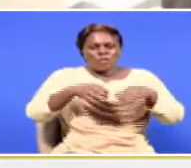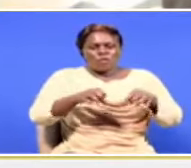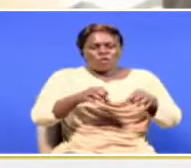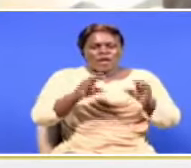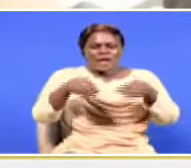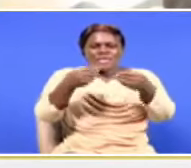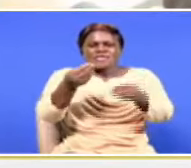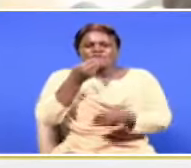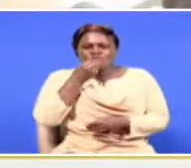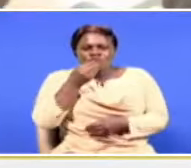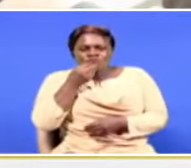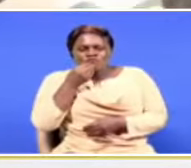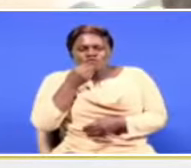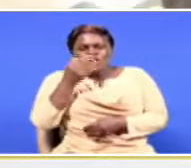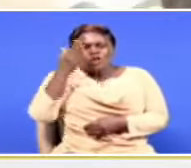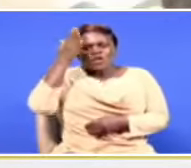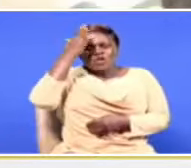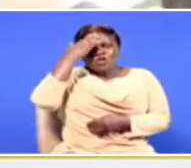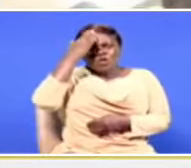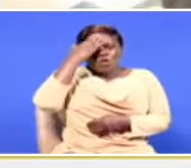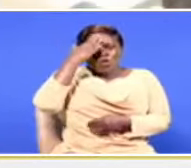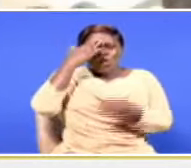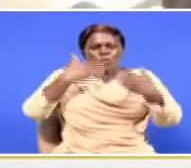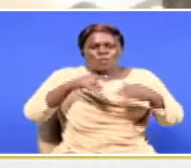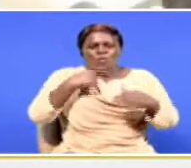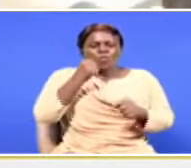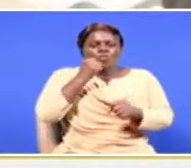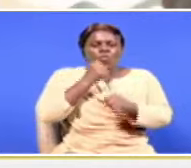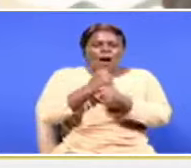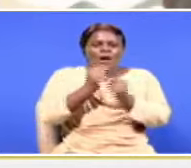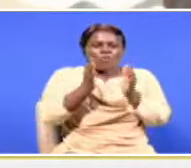chakula. Tunajua hapa nani wale wanafanya.